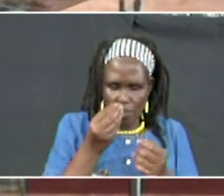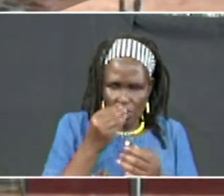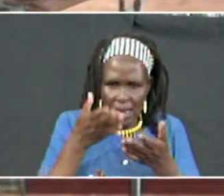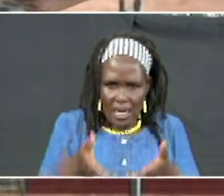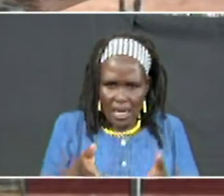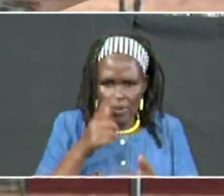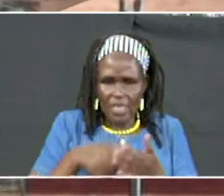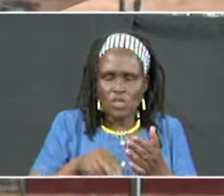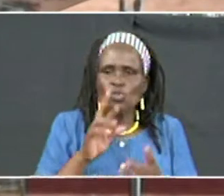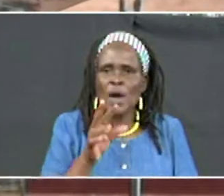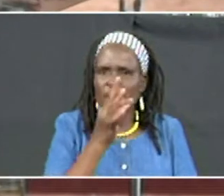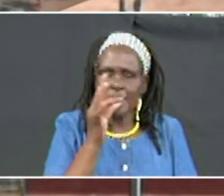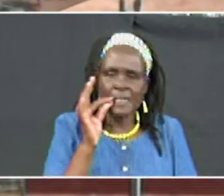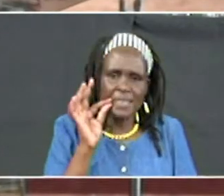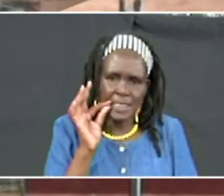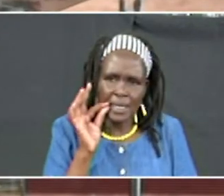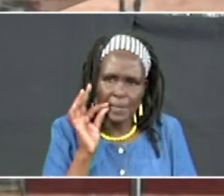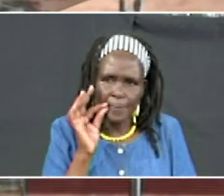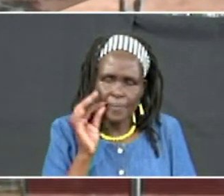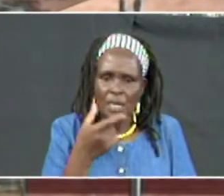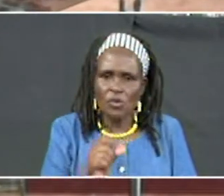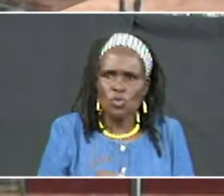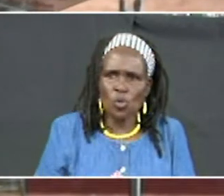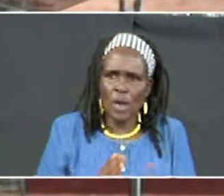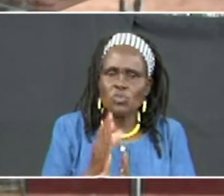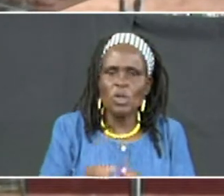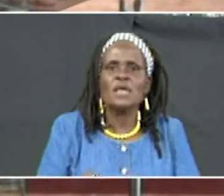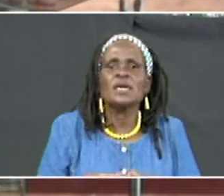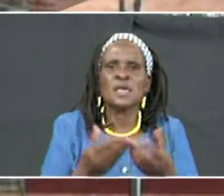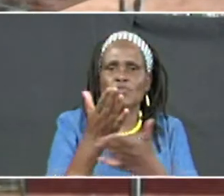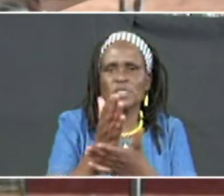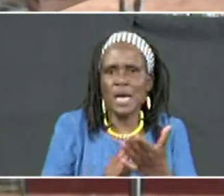fasting, to actually give someone food,